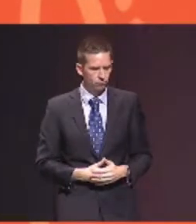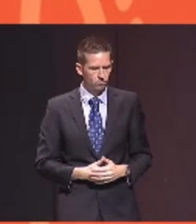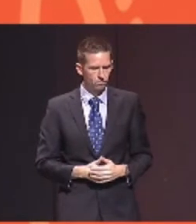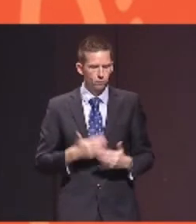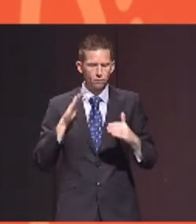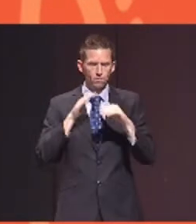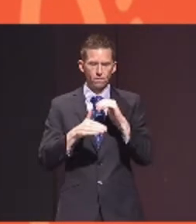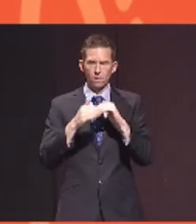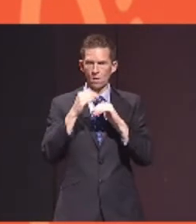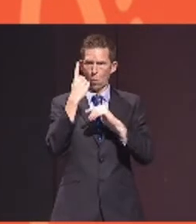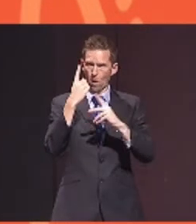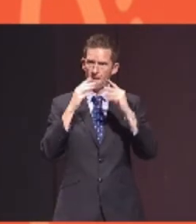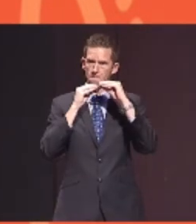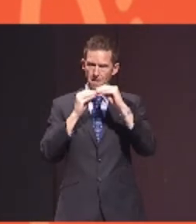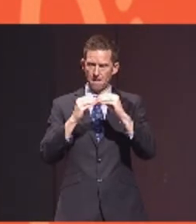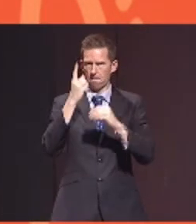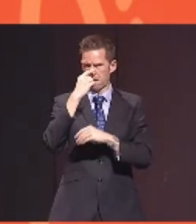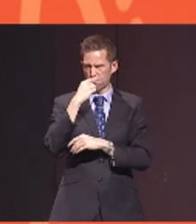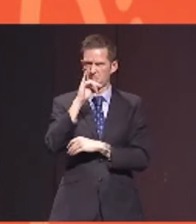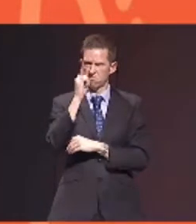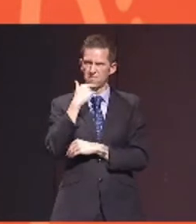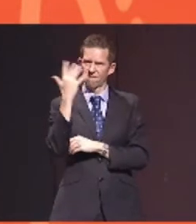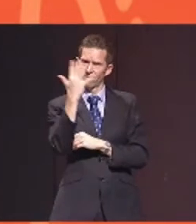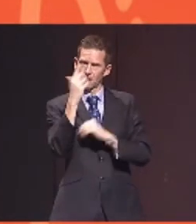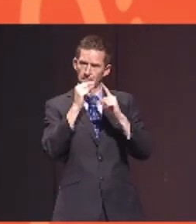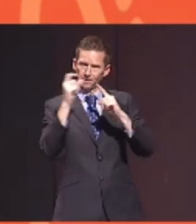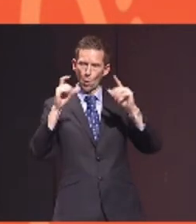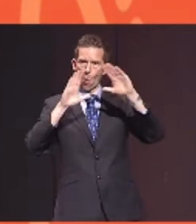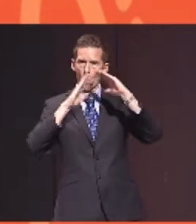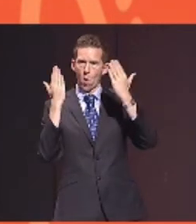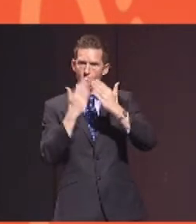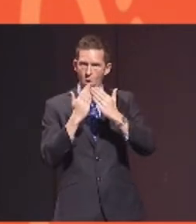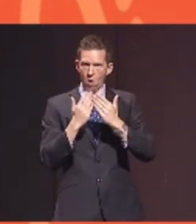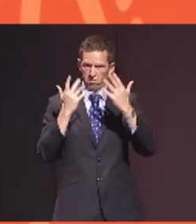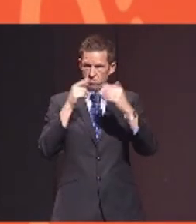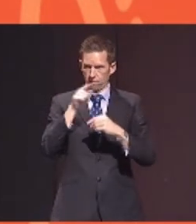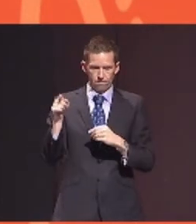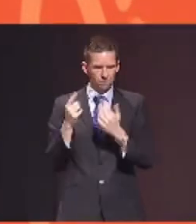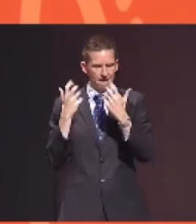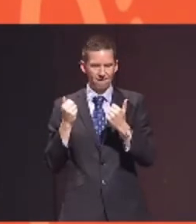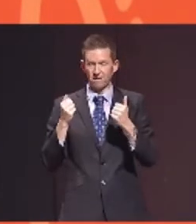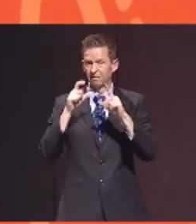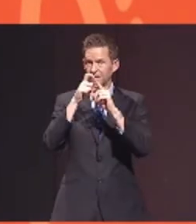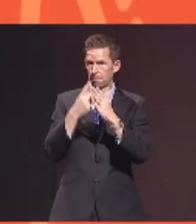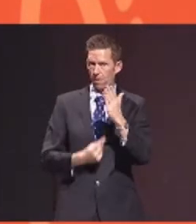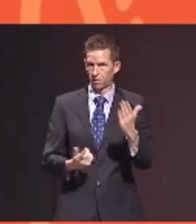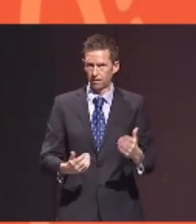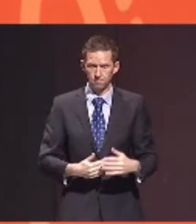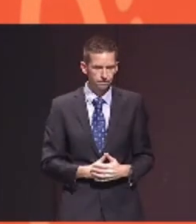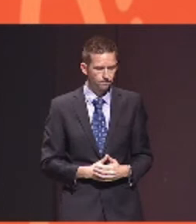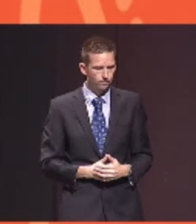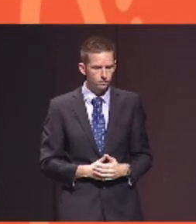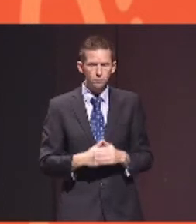More than 1 billion people, about 15% of the world's population, live with a disability today.